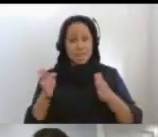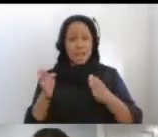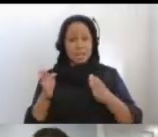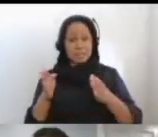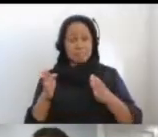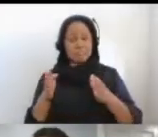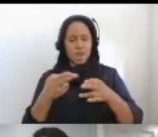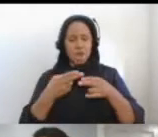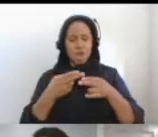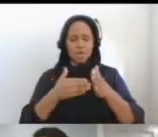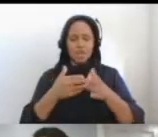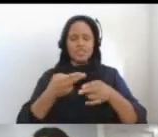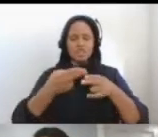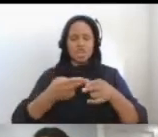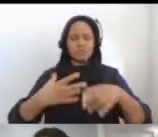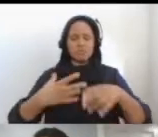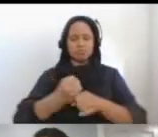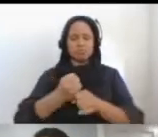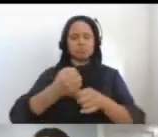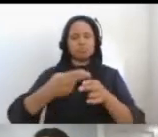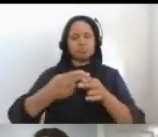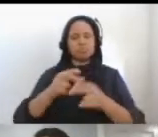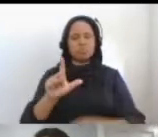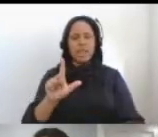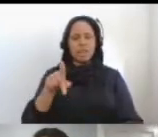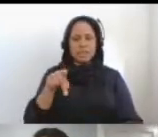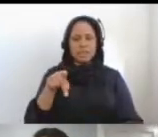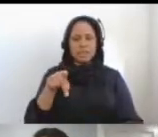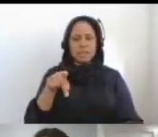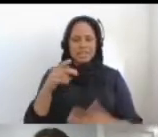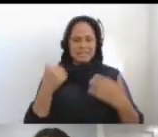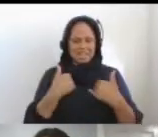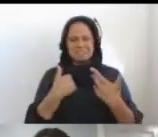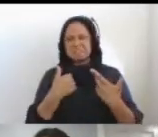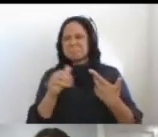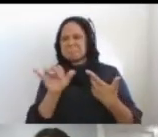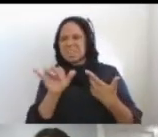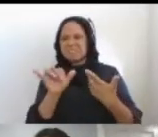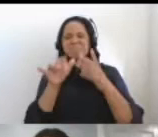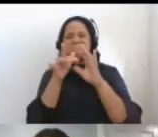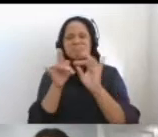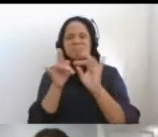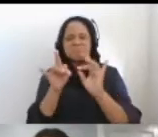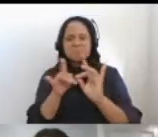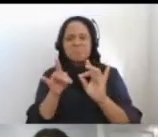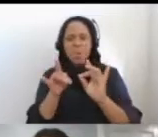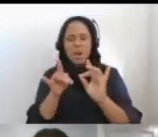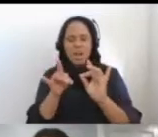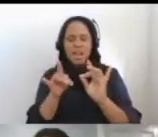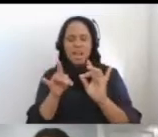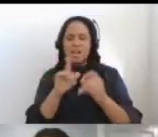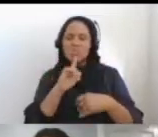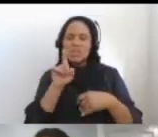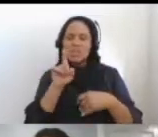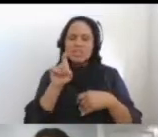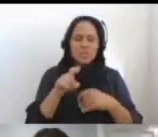as the LP, has this narrative tone to it. And it is really supposed to read off